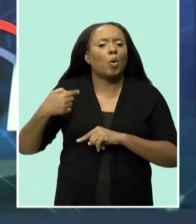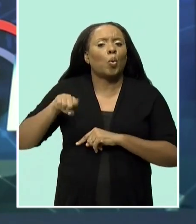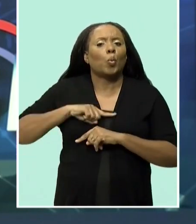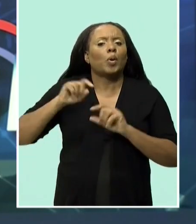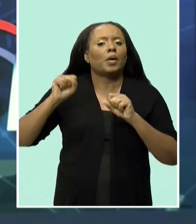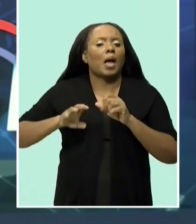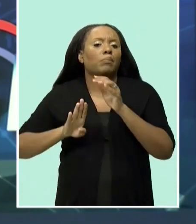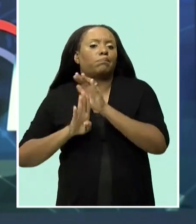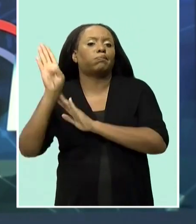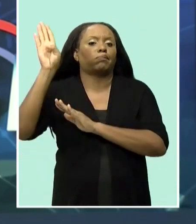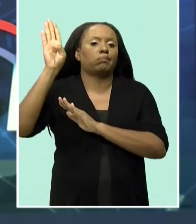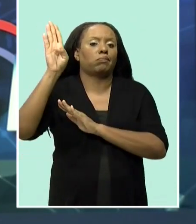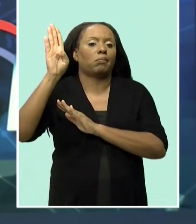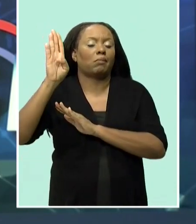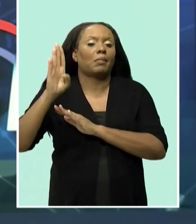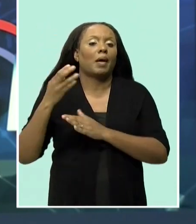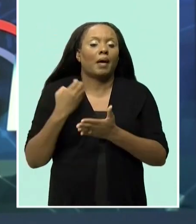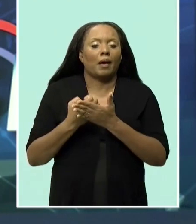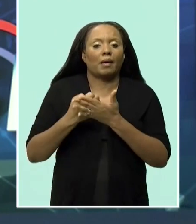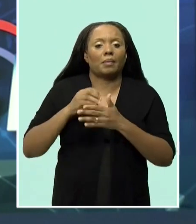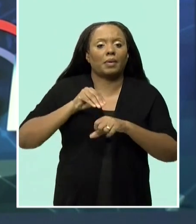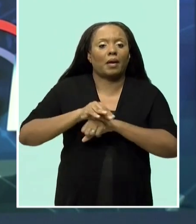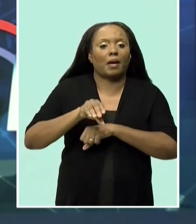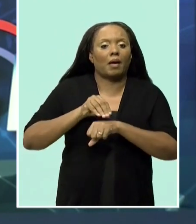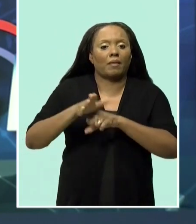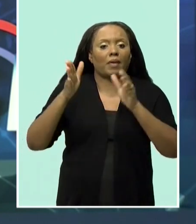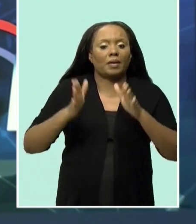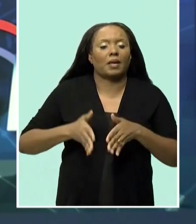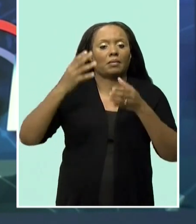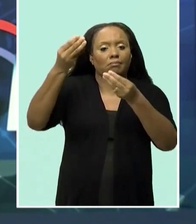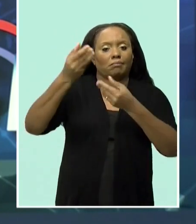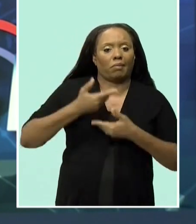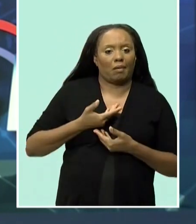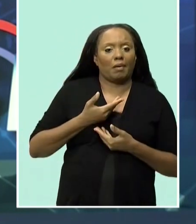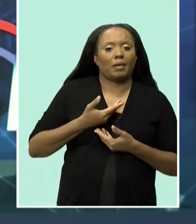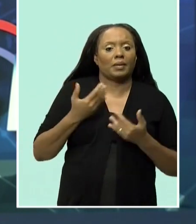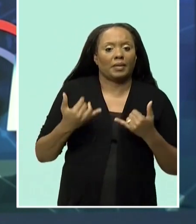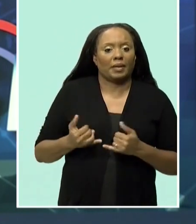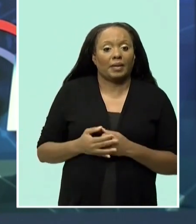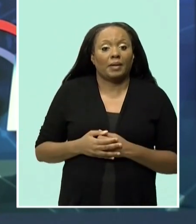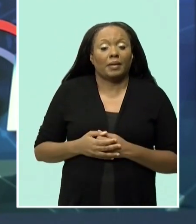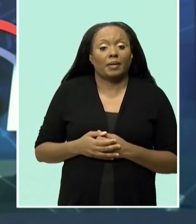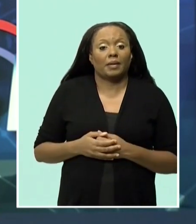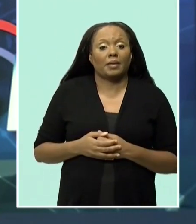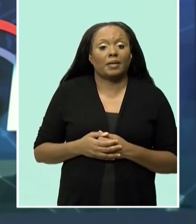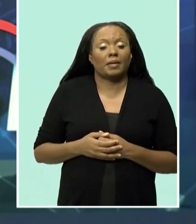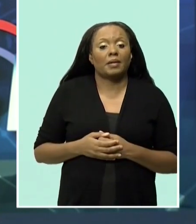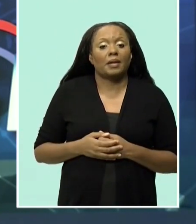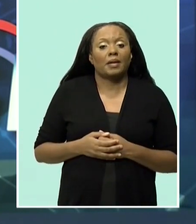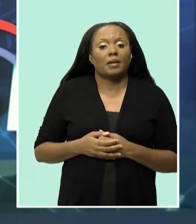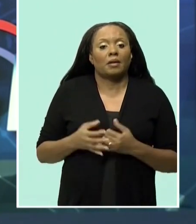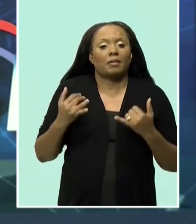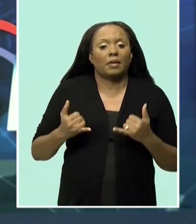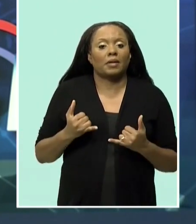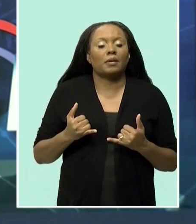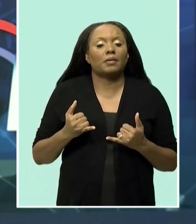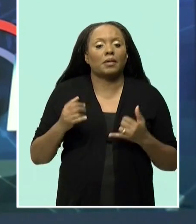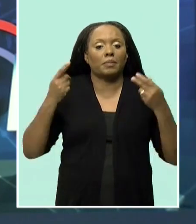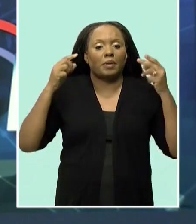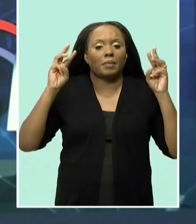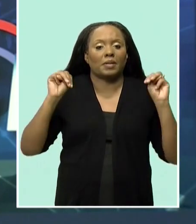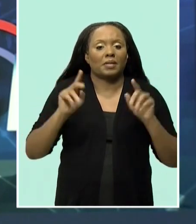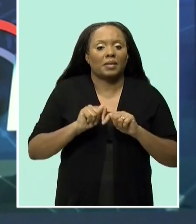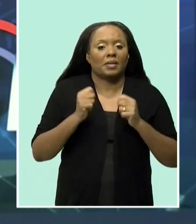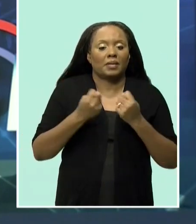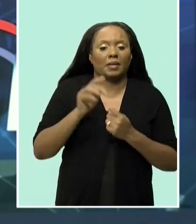Barbados government, Dr. Kevin Greenidge, gave this latest assessment to CBC News. He's currently part of the Mia Motley administration's team in Washington for